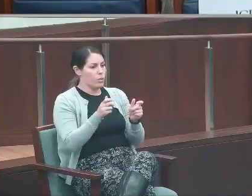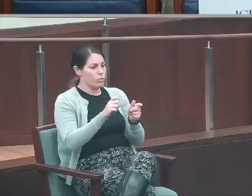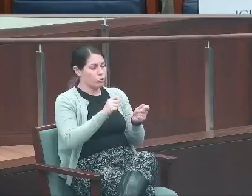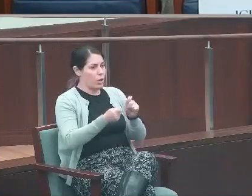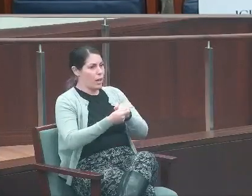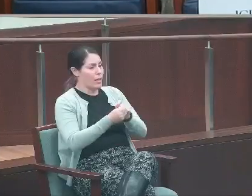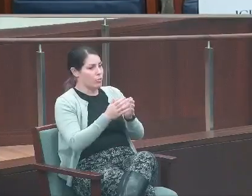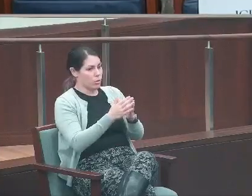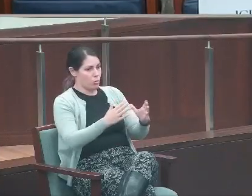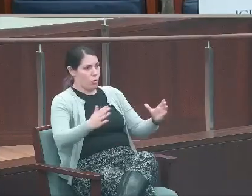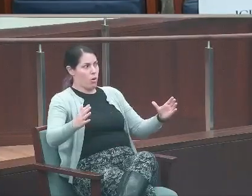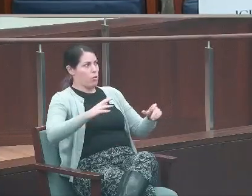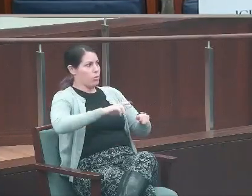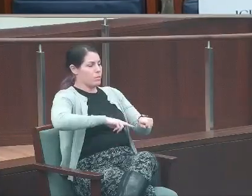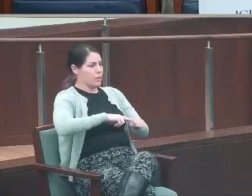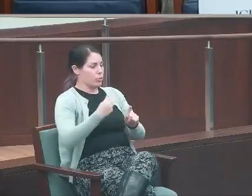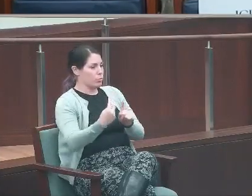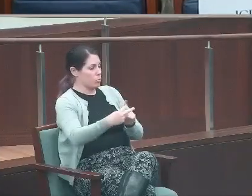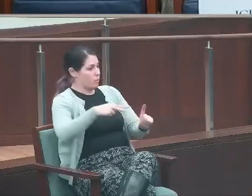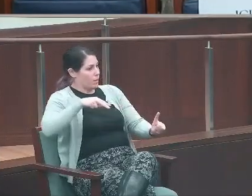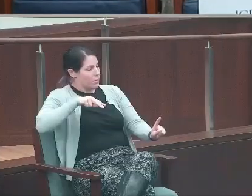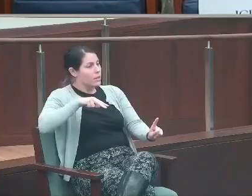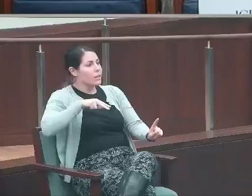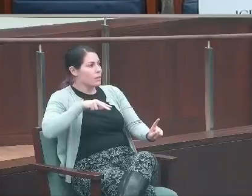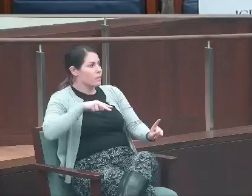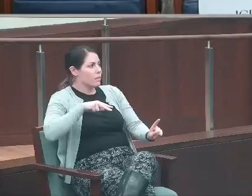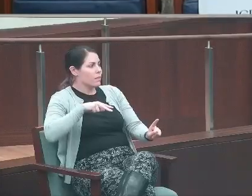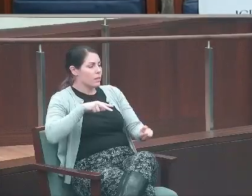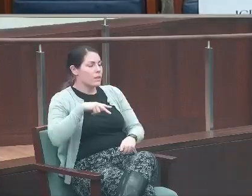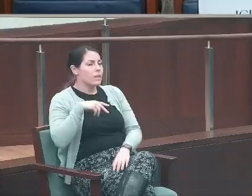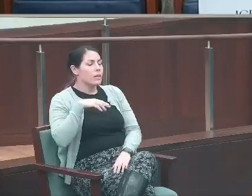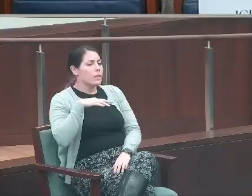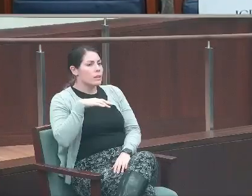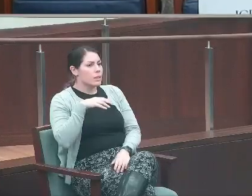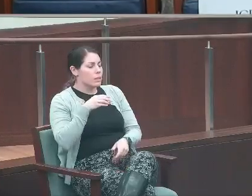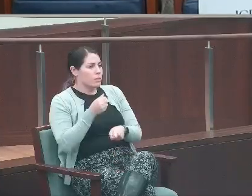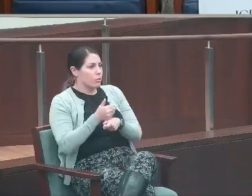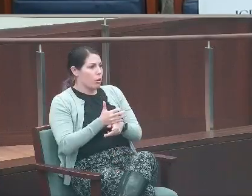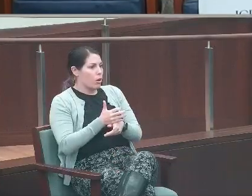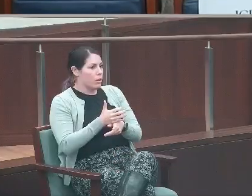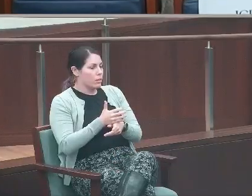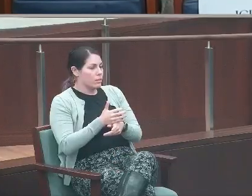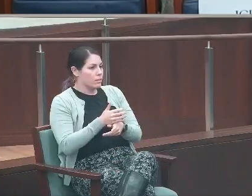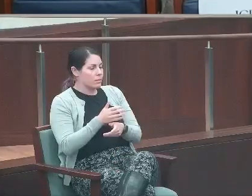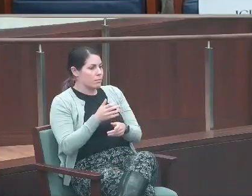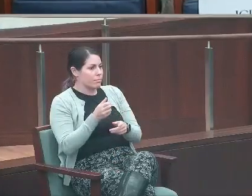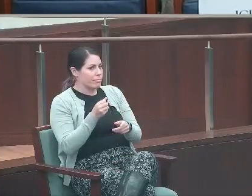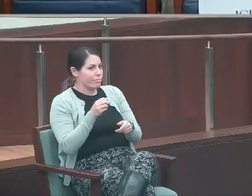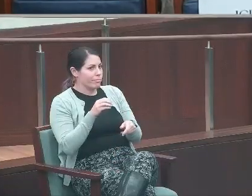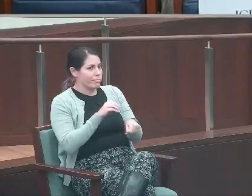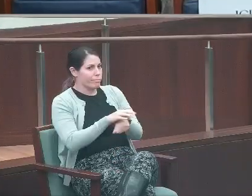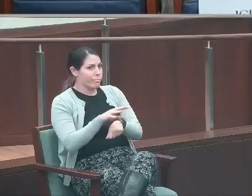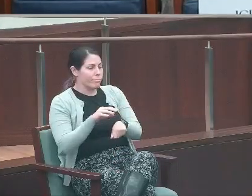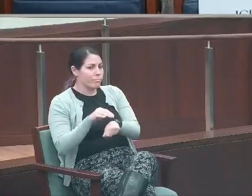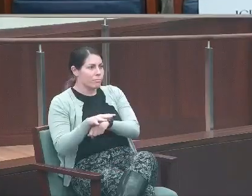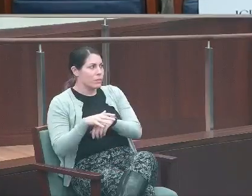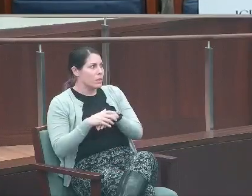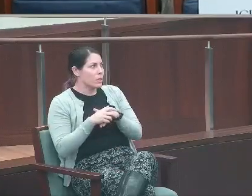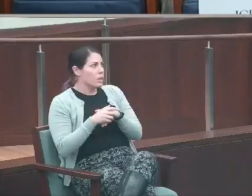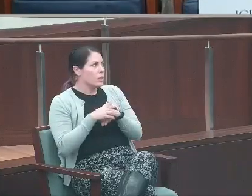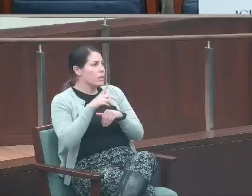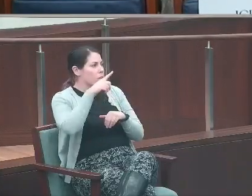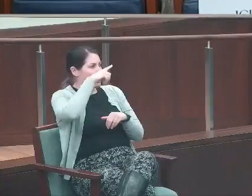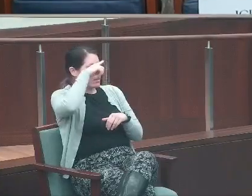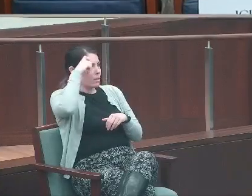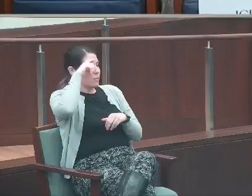underpins all of the things that we're seeing happening. So at their core, conspiracy theories are meant to sow distrust in our institutions